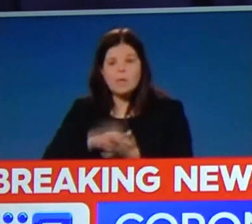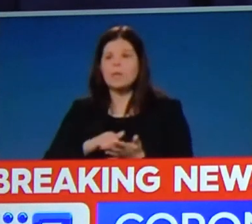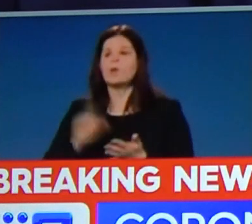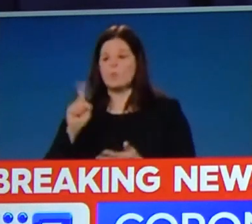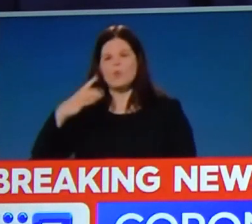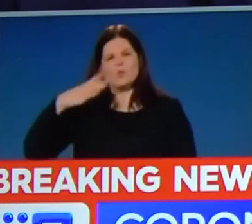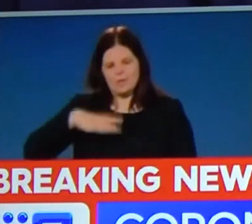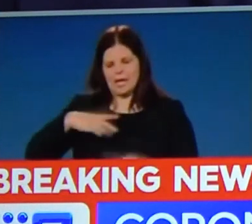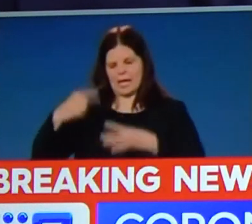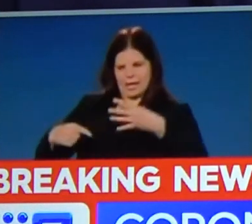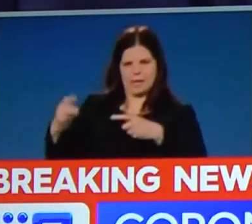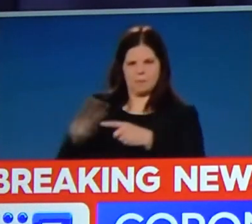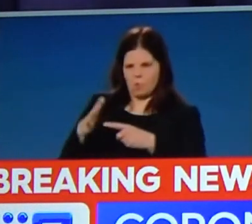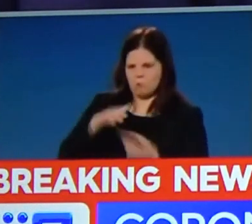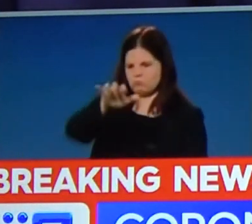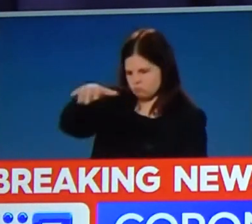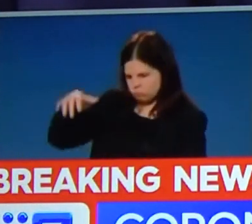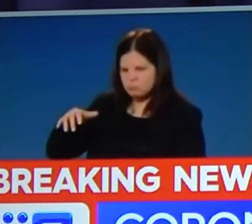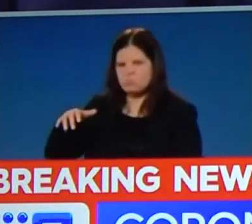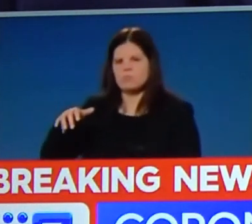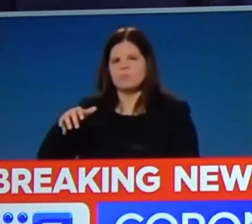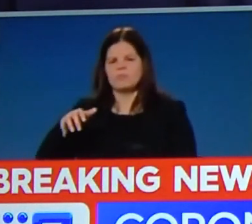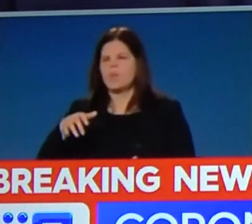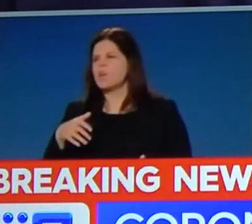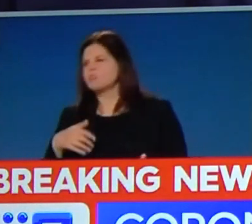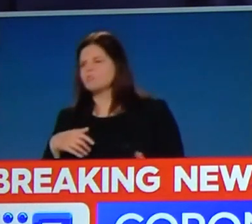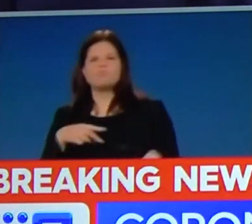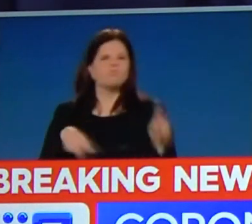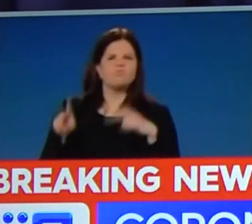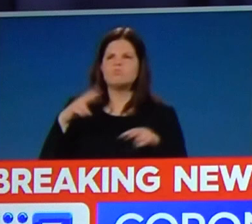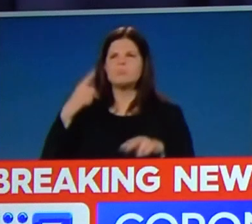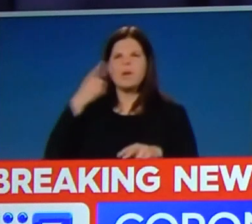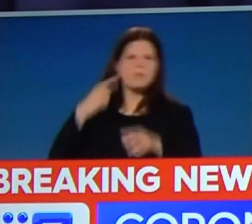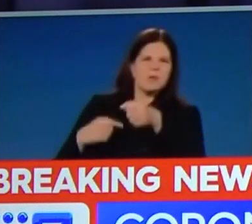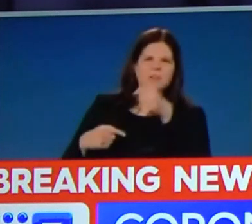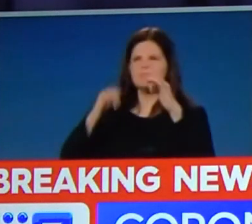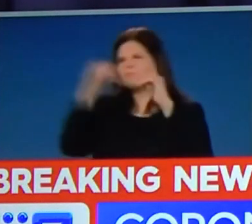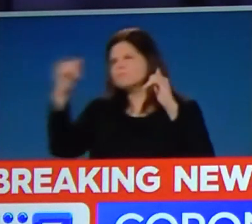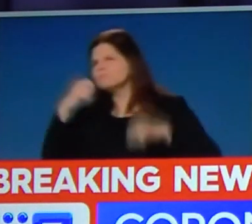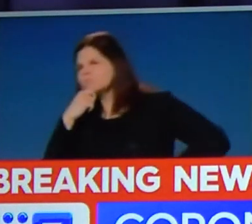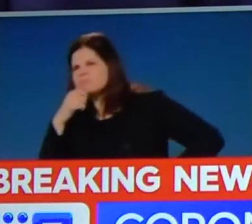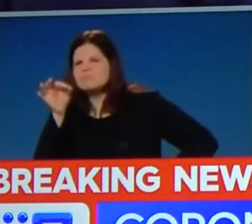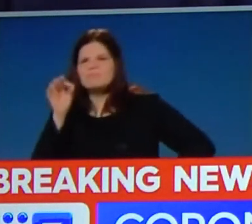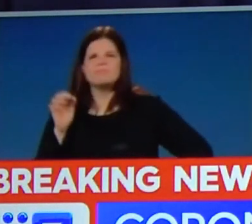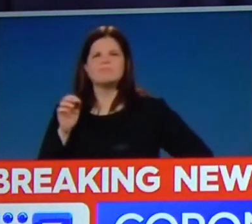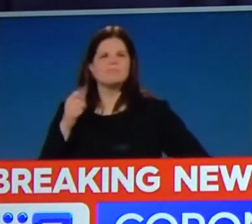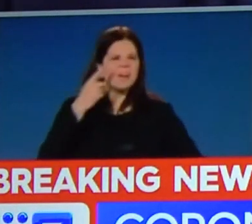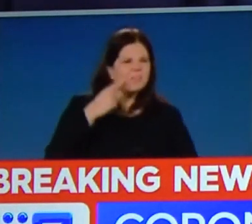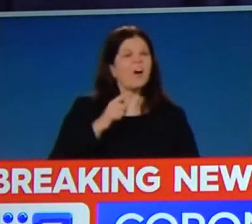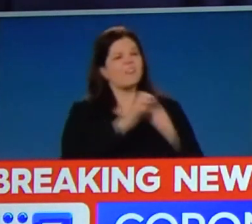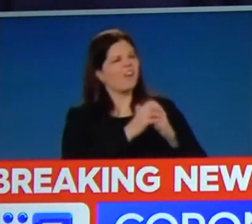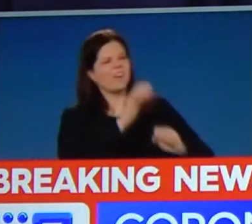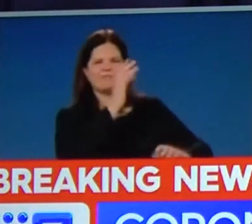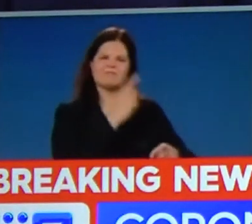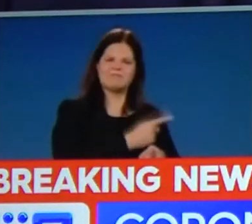you need and do it and get home. It's not a time for browsing. It's not a time for catching up with friends or bumping into